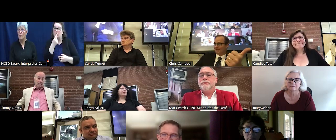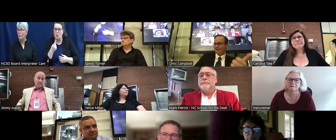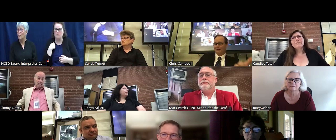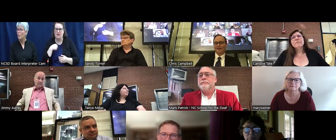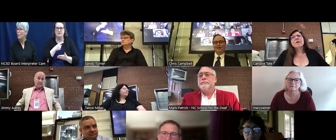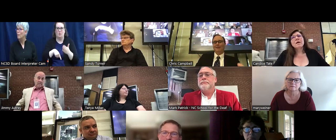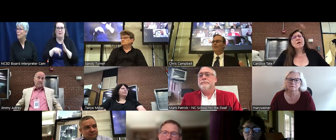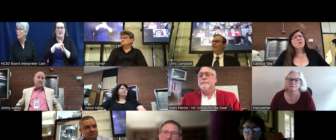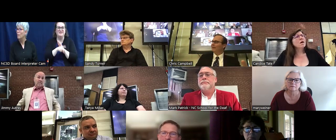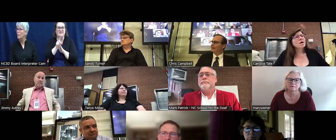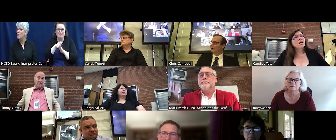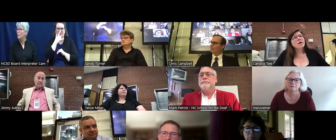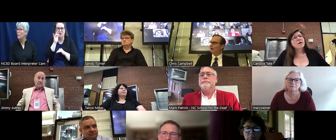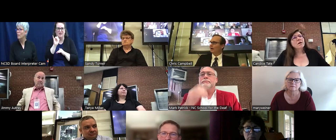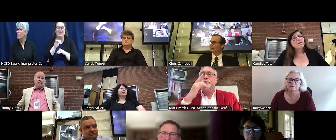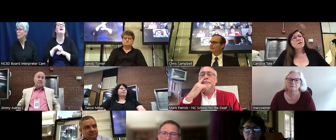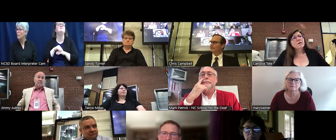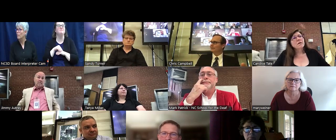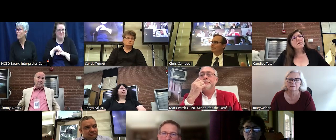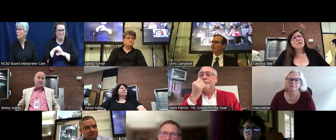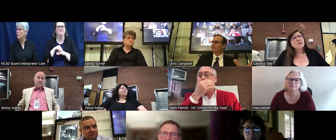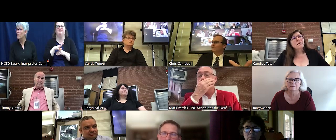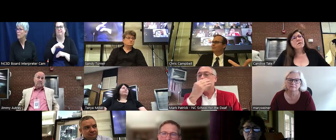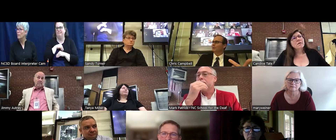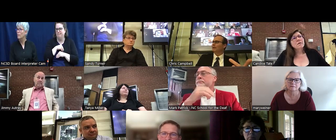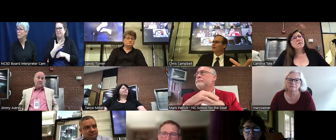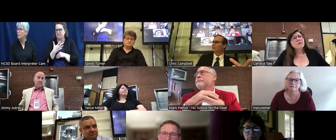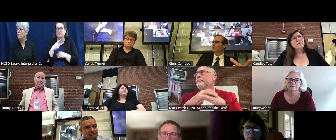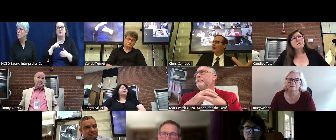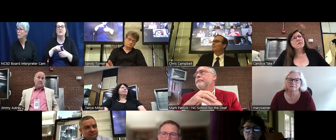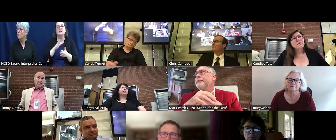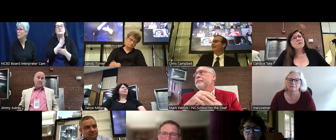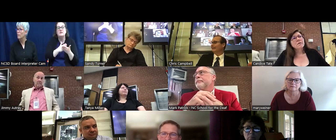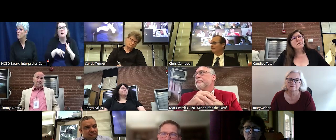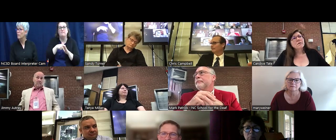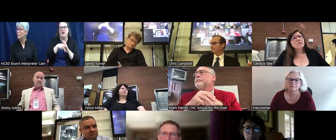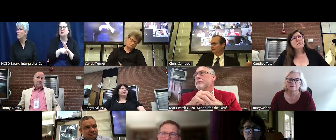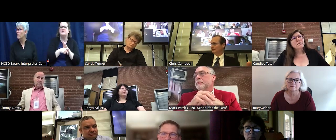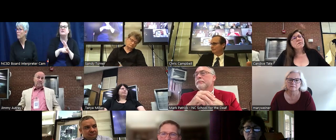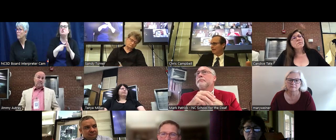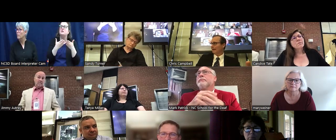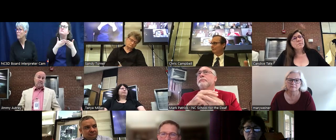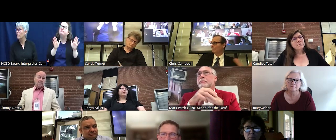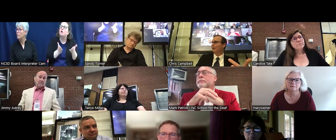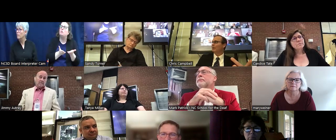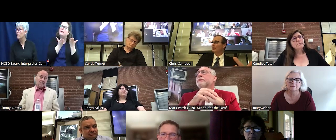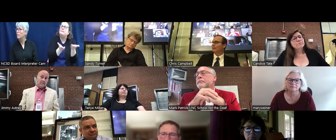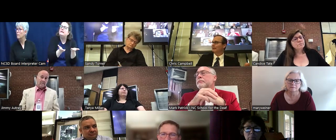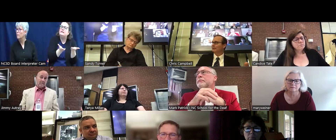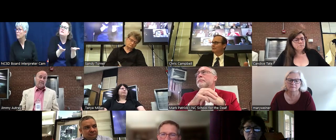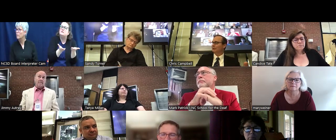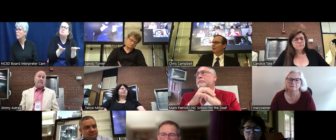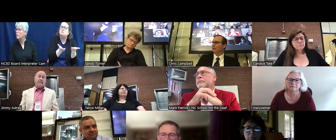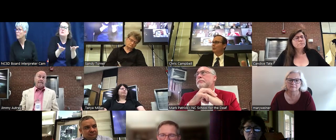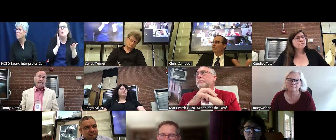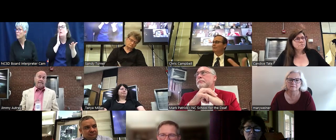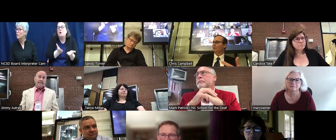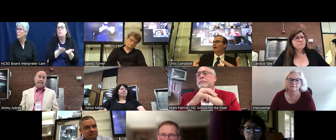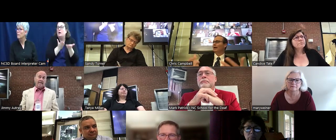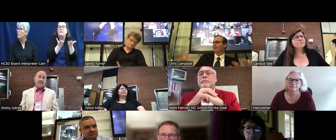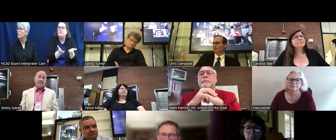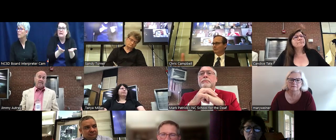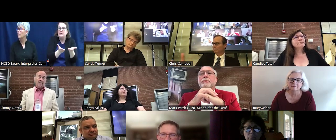okay? Then there are policies that are simply recommended and will be recommended to you of